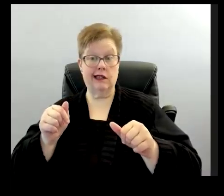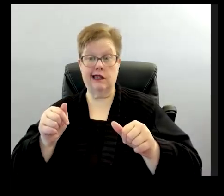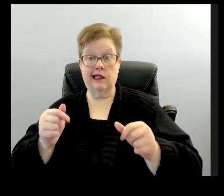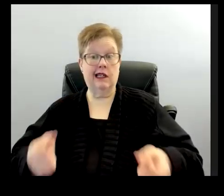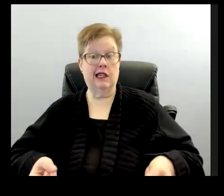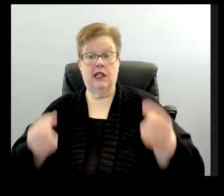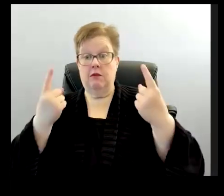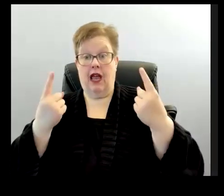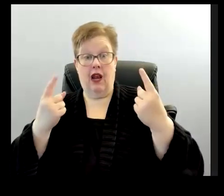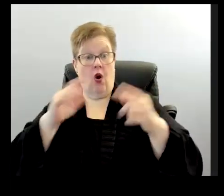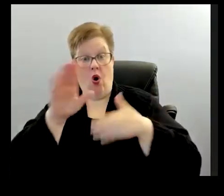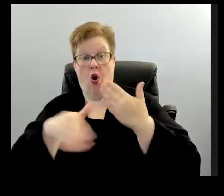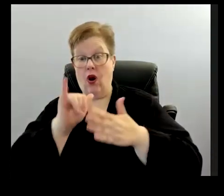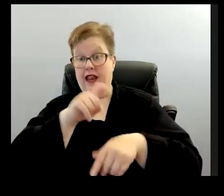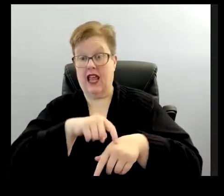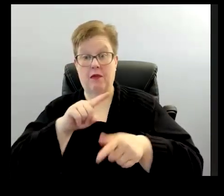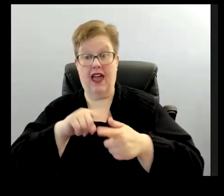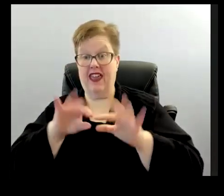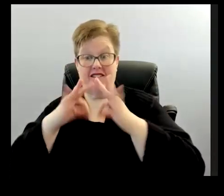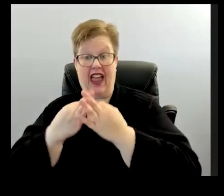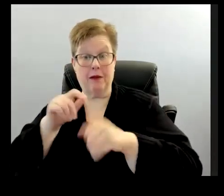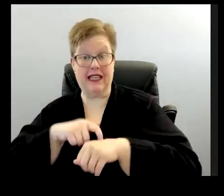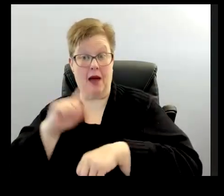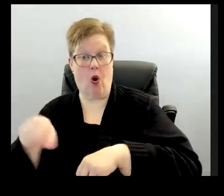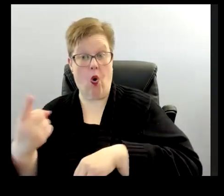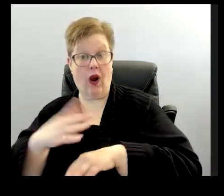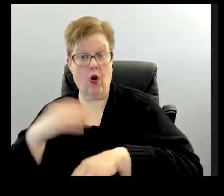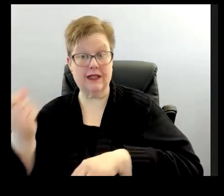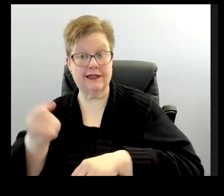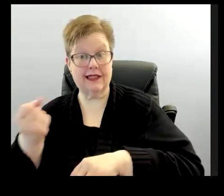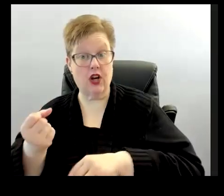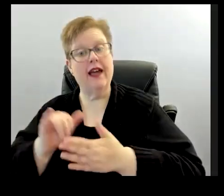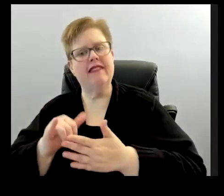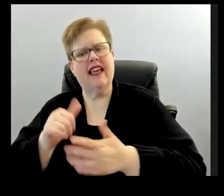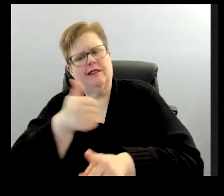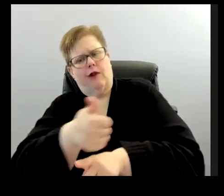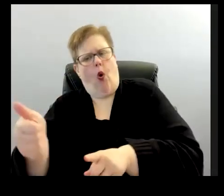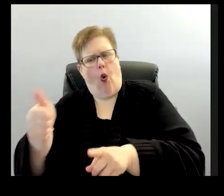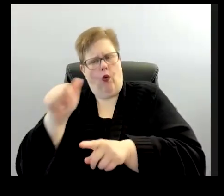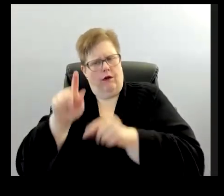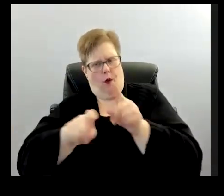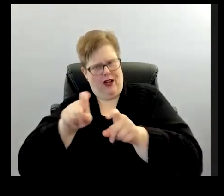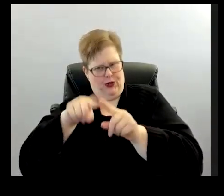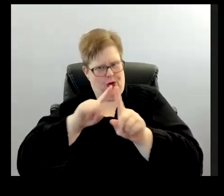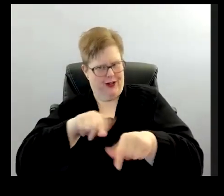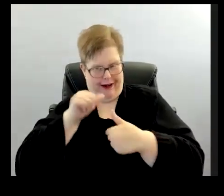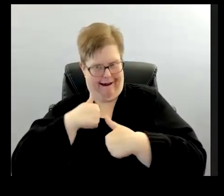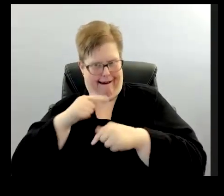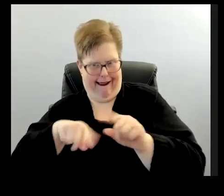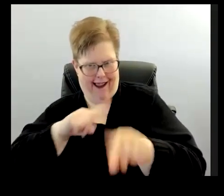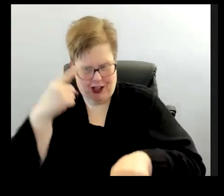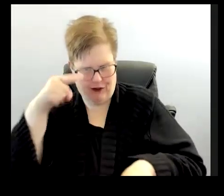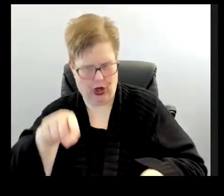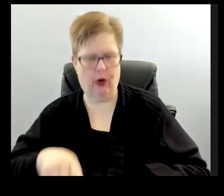this time with no family time and just have family time on Saturday? These are, of course, questions for you to answer, not us.